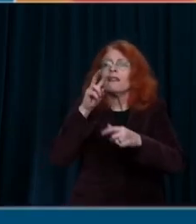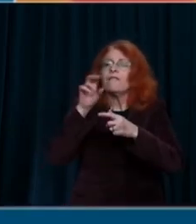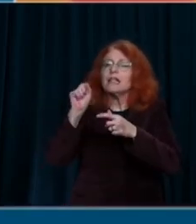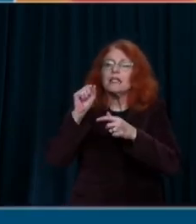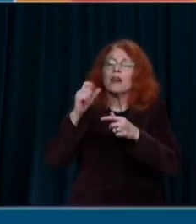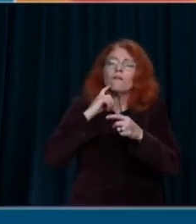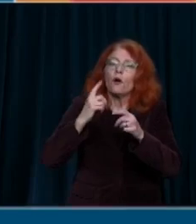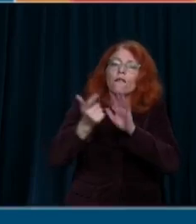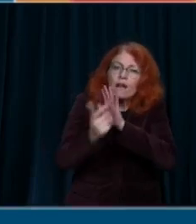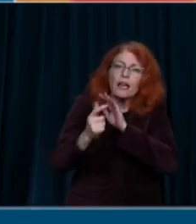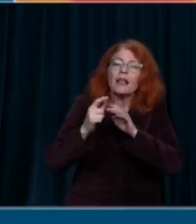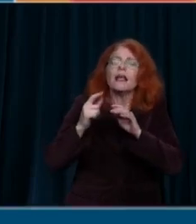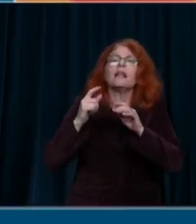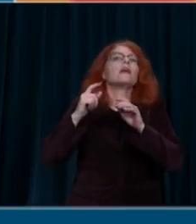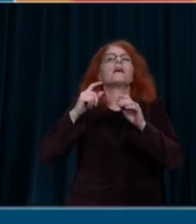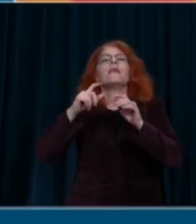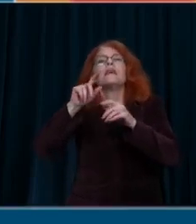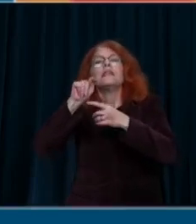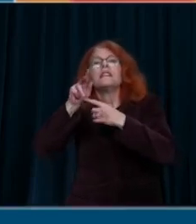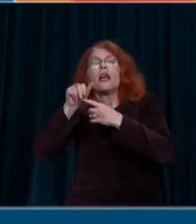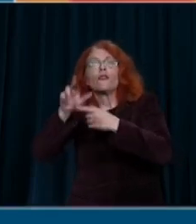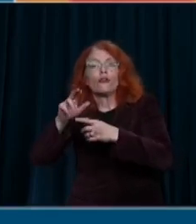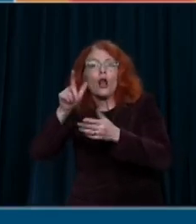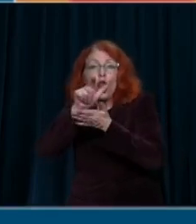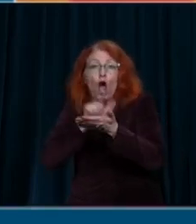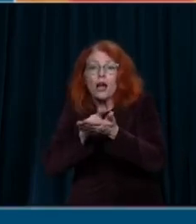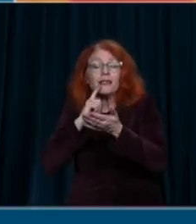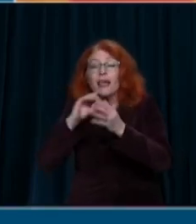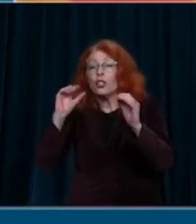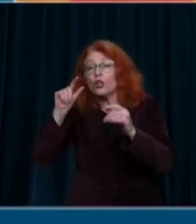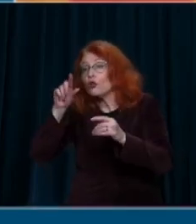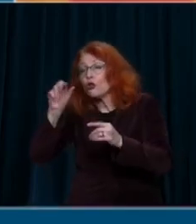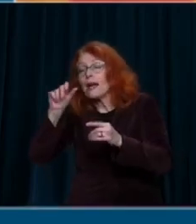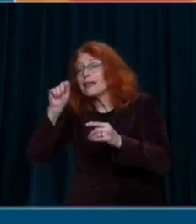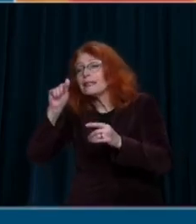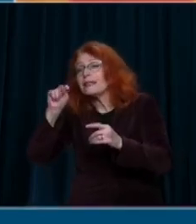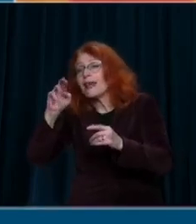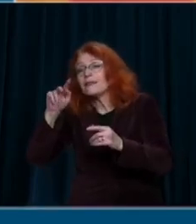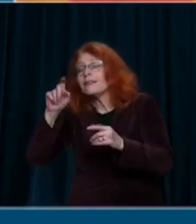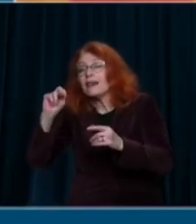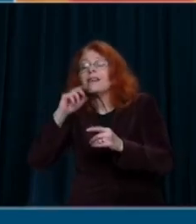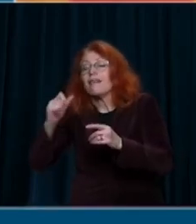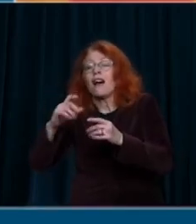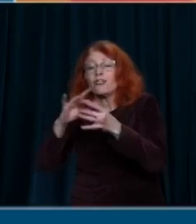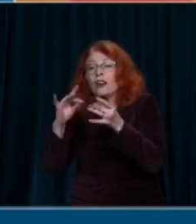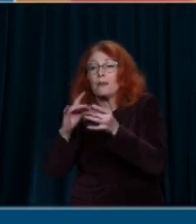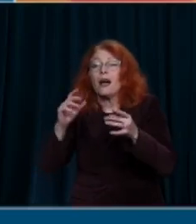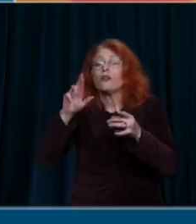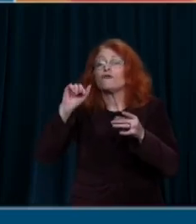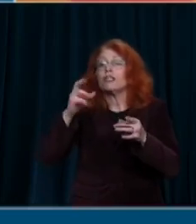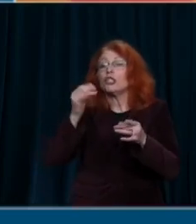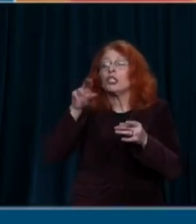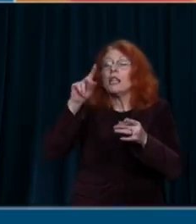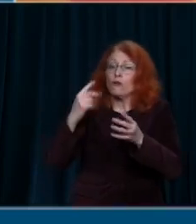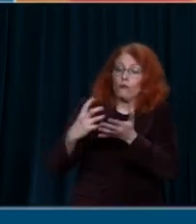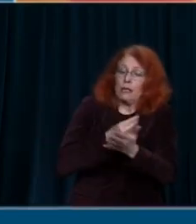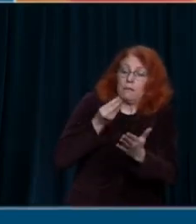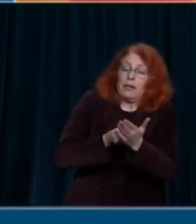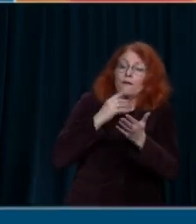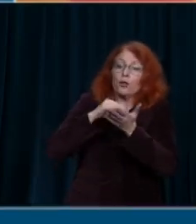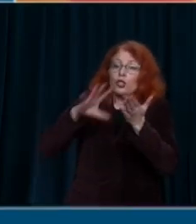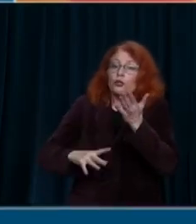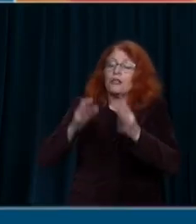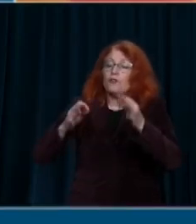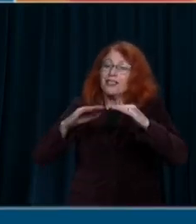violating material support of terror laws. And that's not anything that Greg Stanton has talked about. And actually, Rashida Tlaib came to raise money for Students for Justice